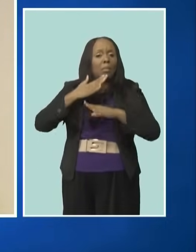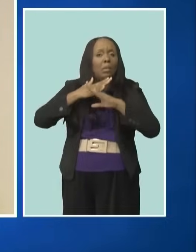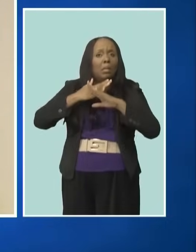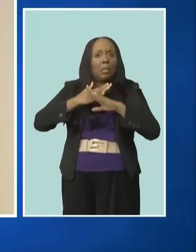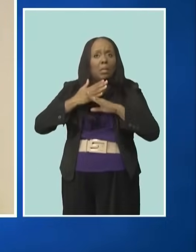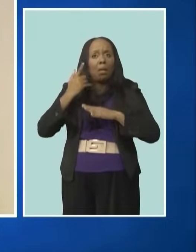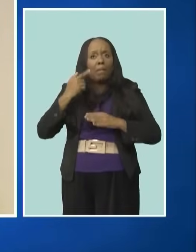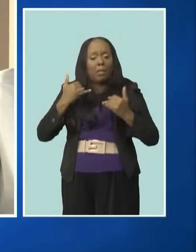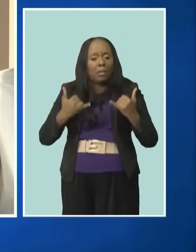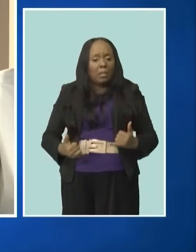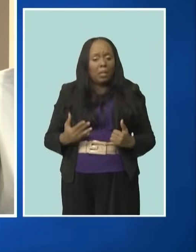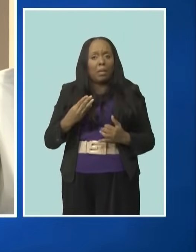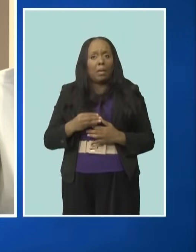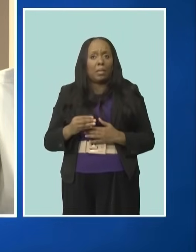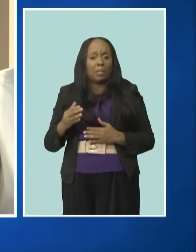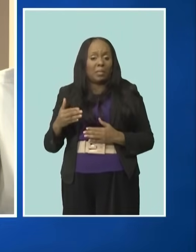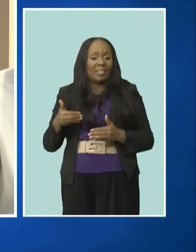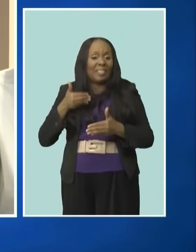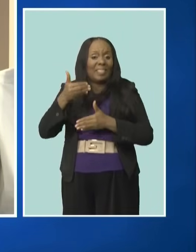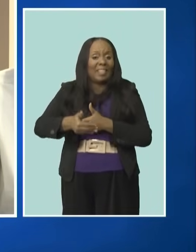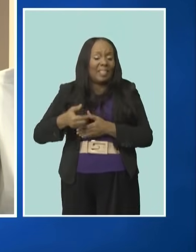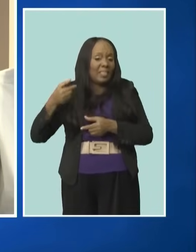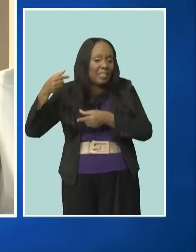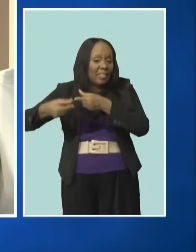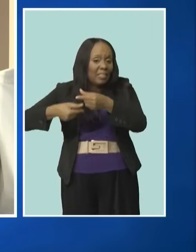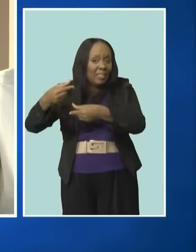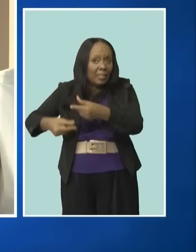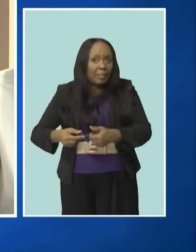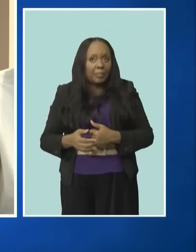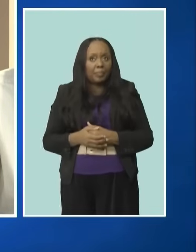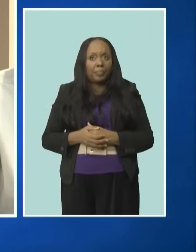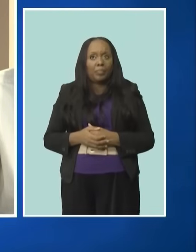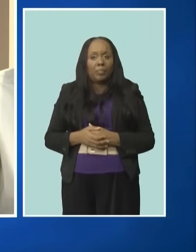children and our children's children. We must not leave it to them